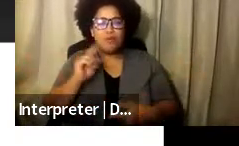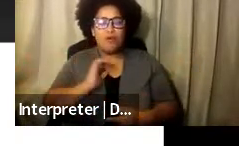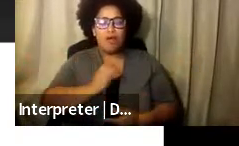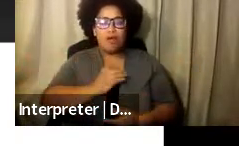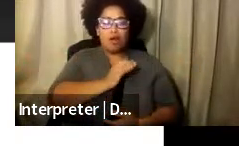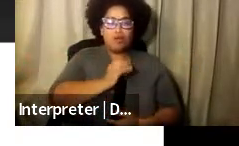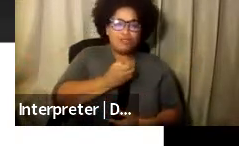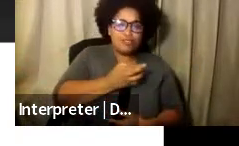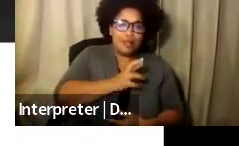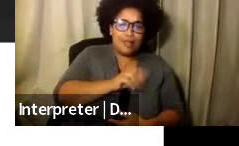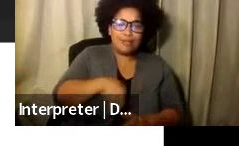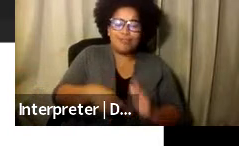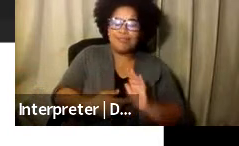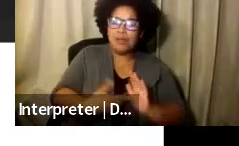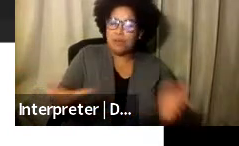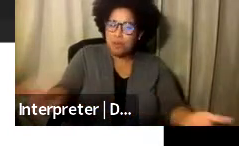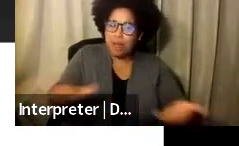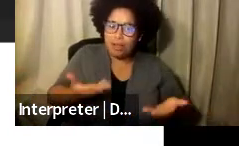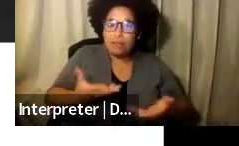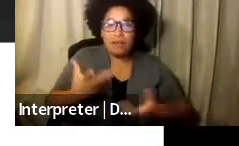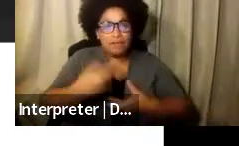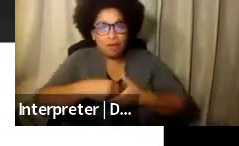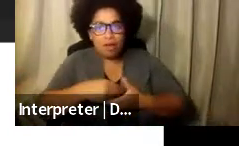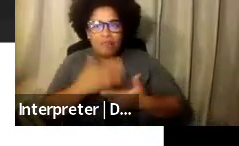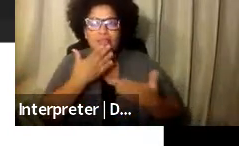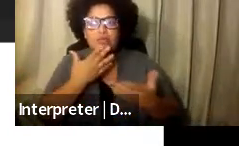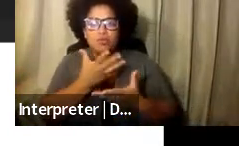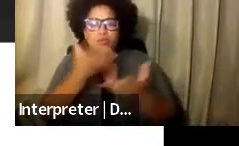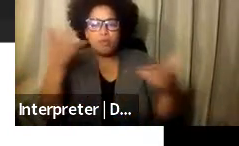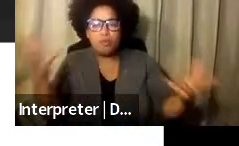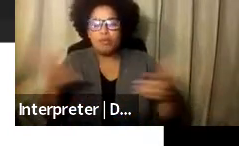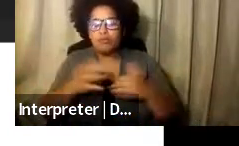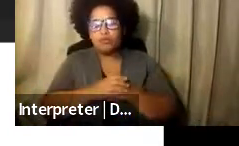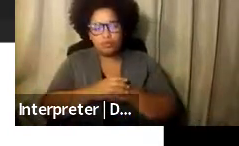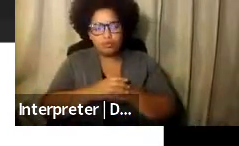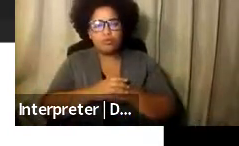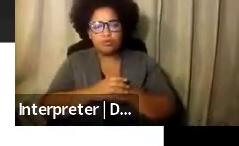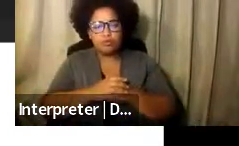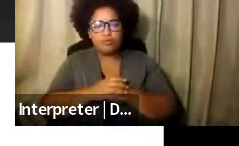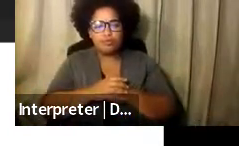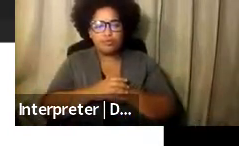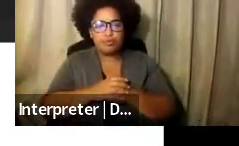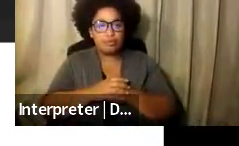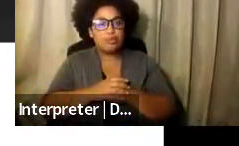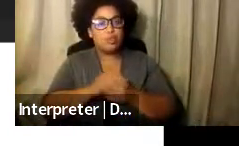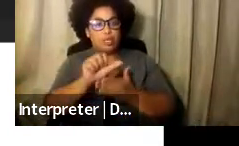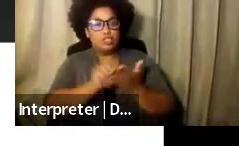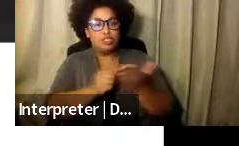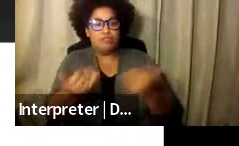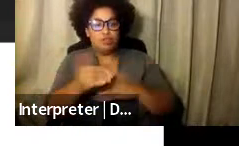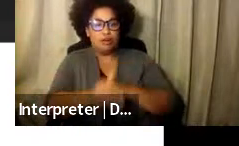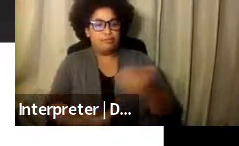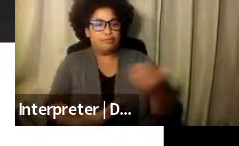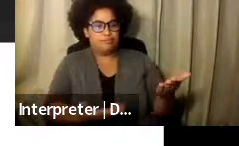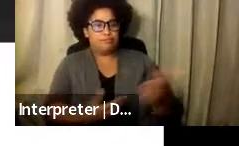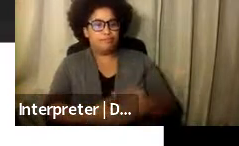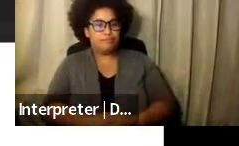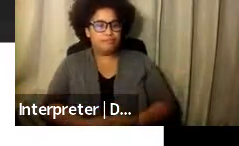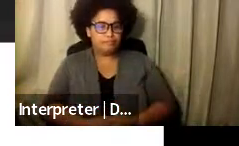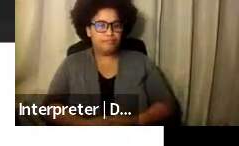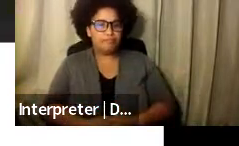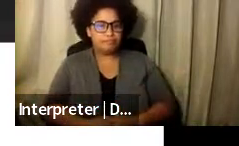and thank you again for your participation. Before we, so this is what the agenda looks like tonight. Wanted